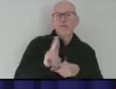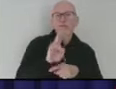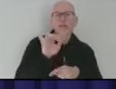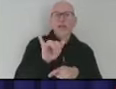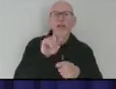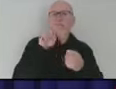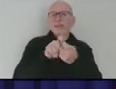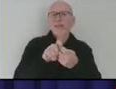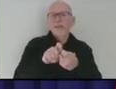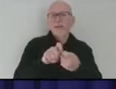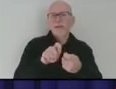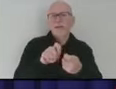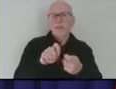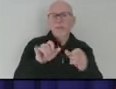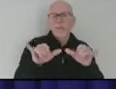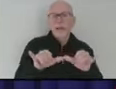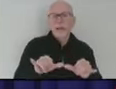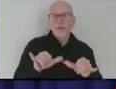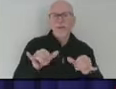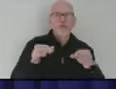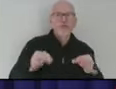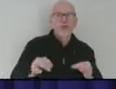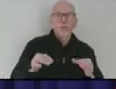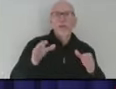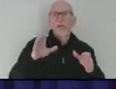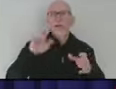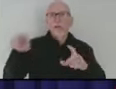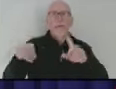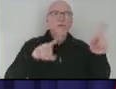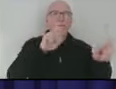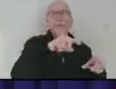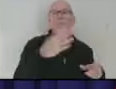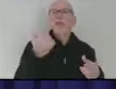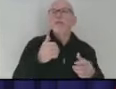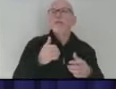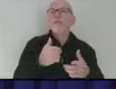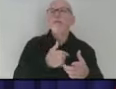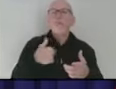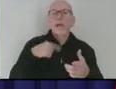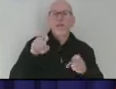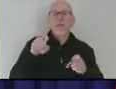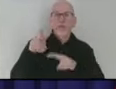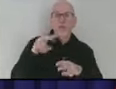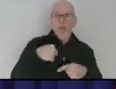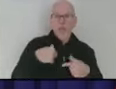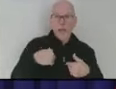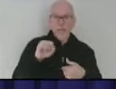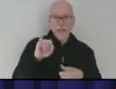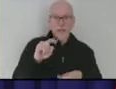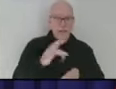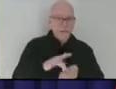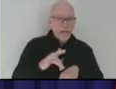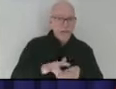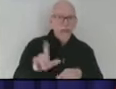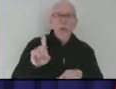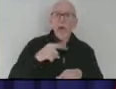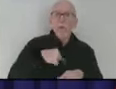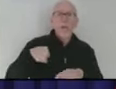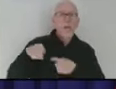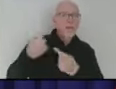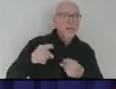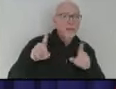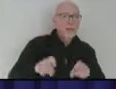particular metrics to determine. A lot of times what we do is we look at what other sites are available, where we have been testing, who